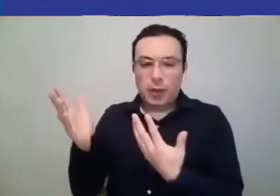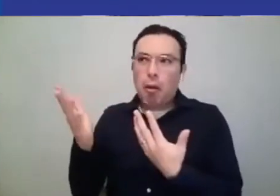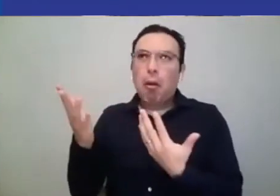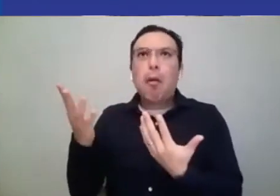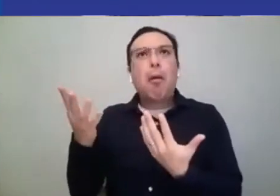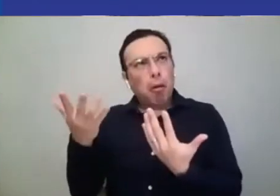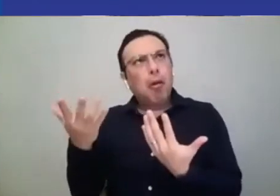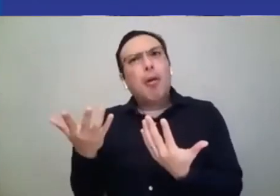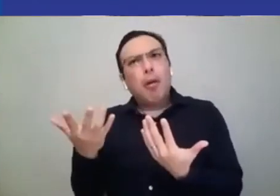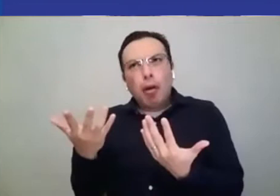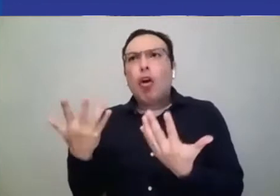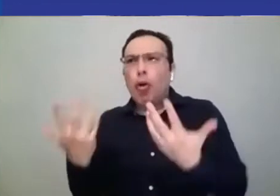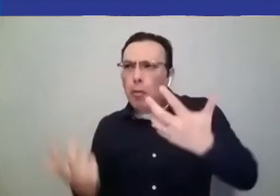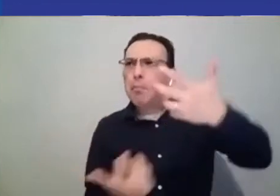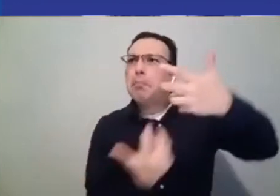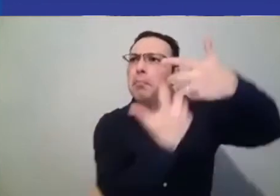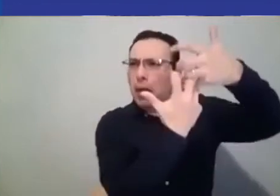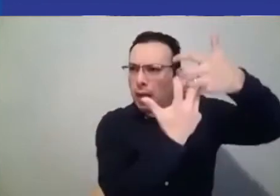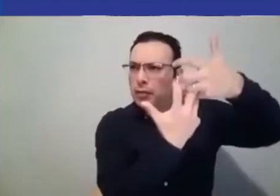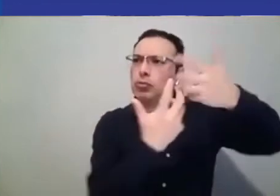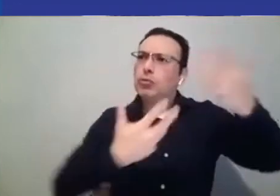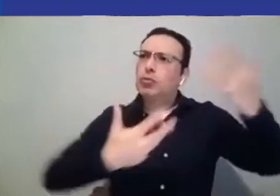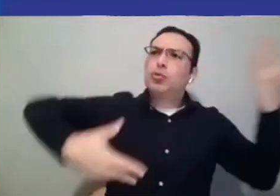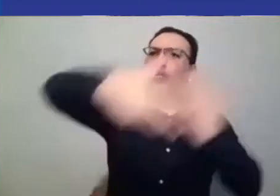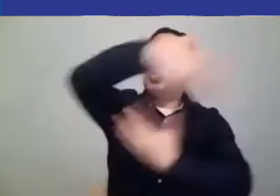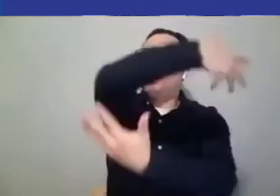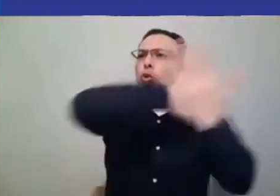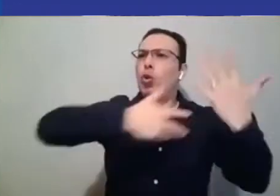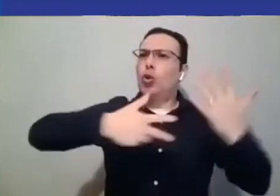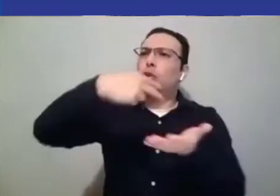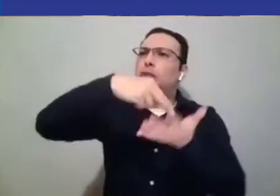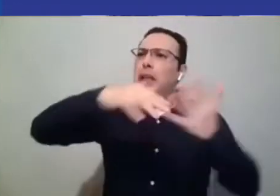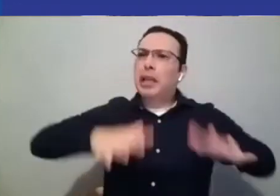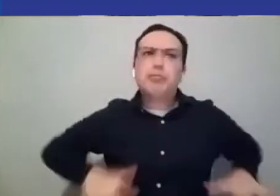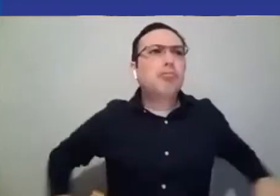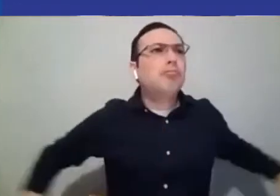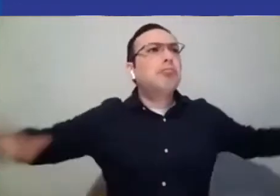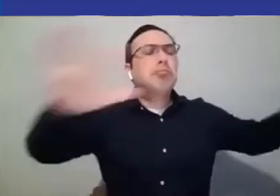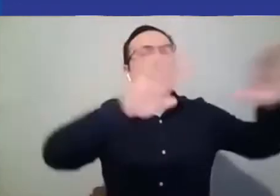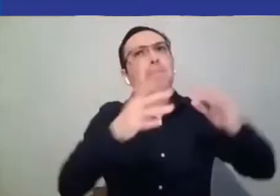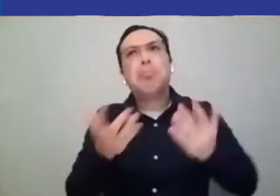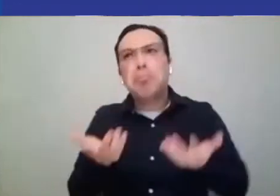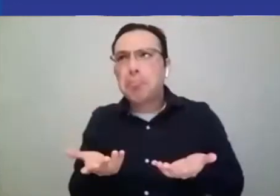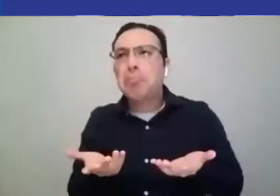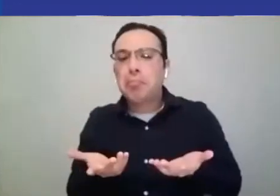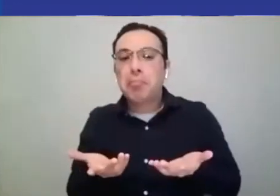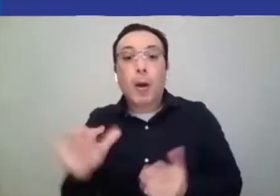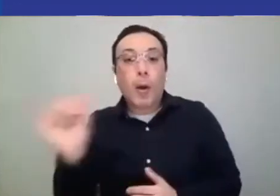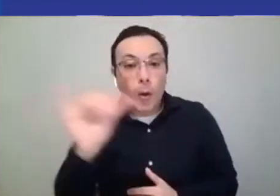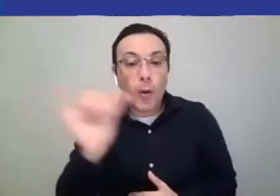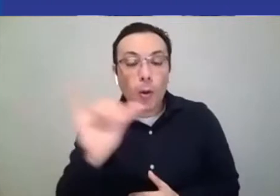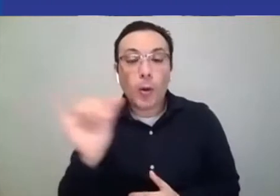definitional umbrella of social dance, or it could go the other way. And as has been said, there are